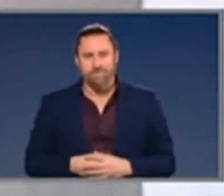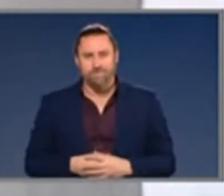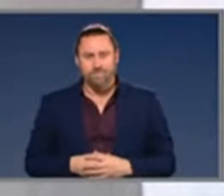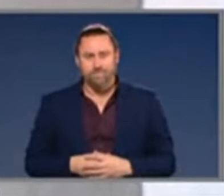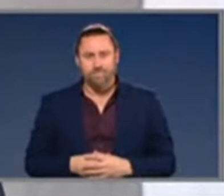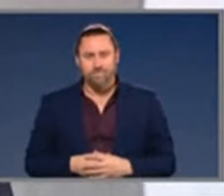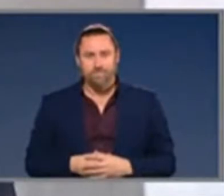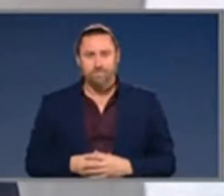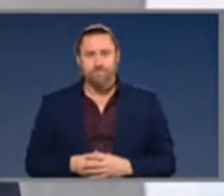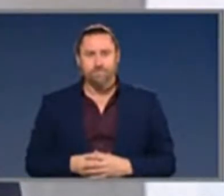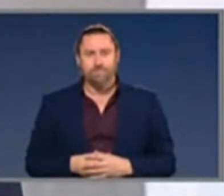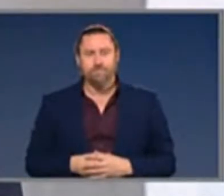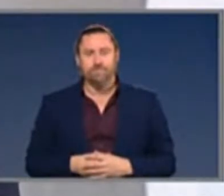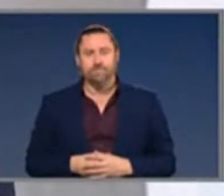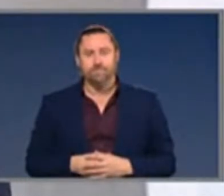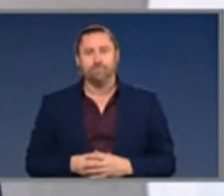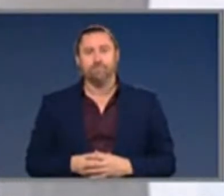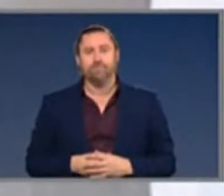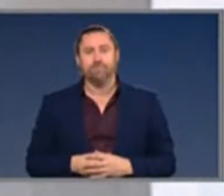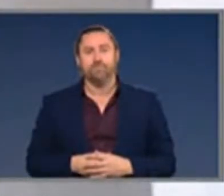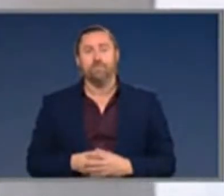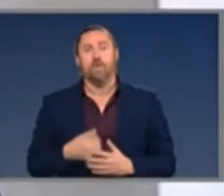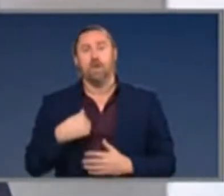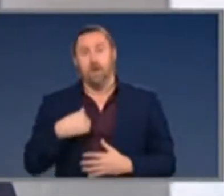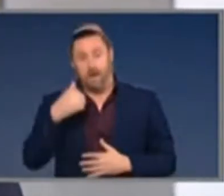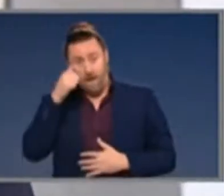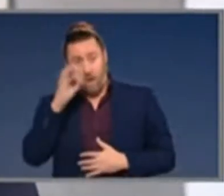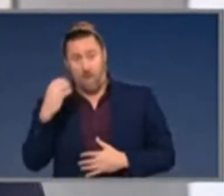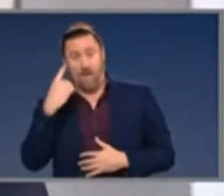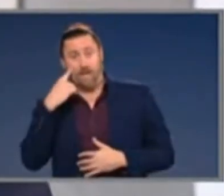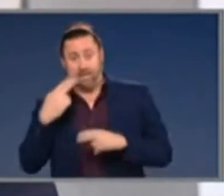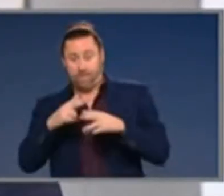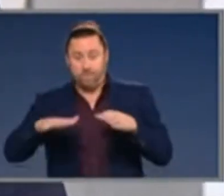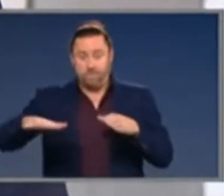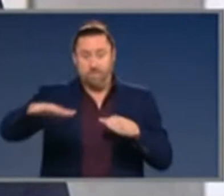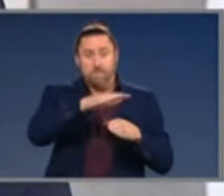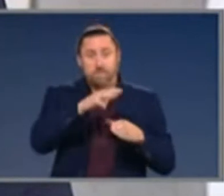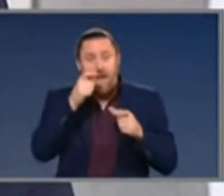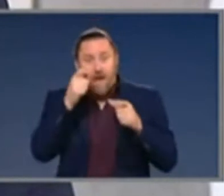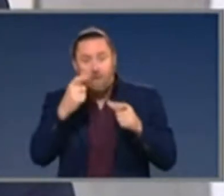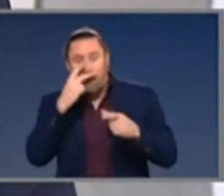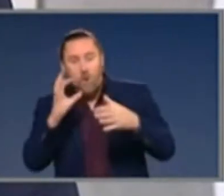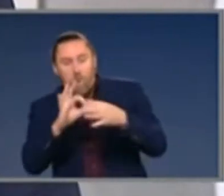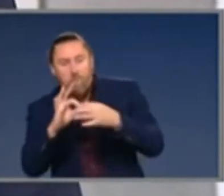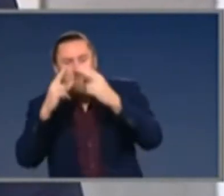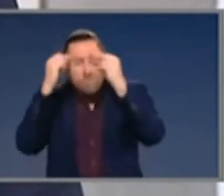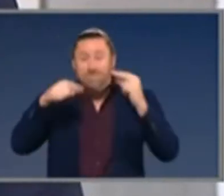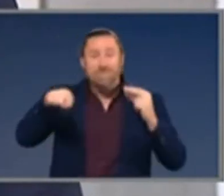to principally address the disruption in workforce in these facilities.